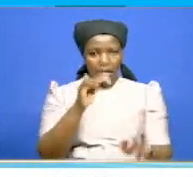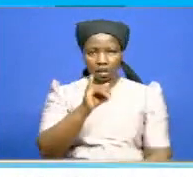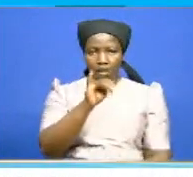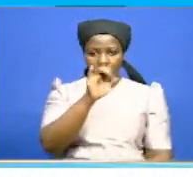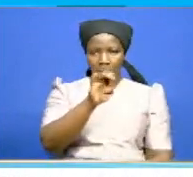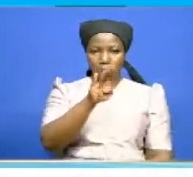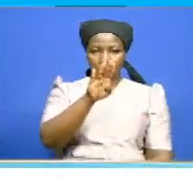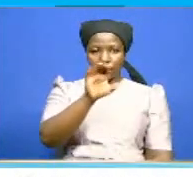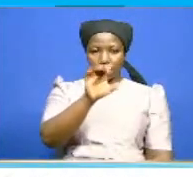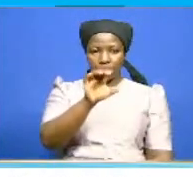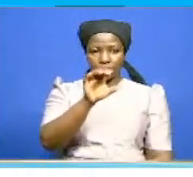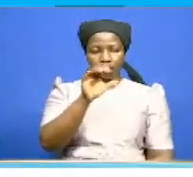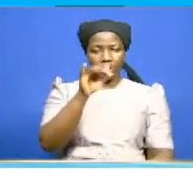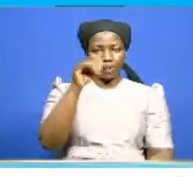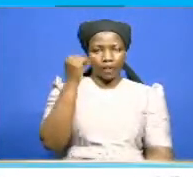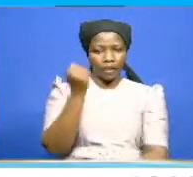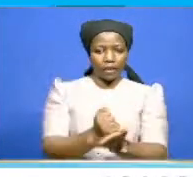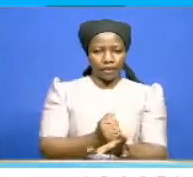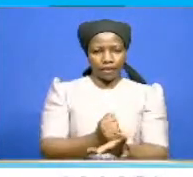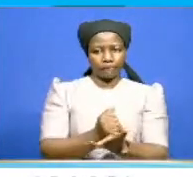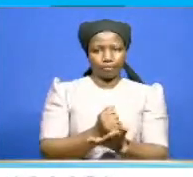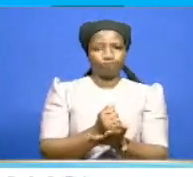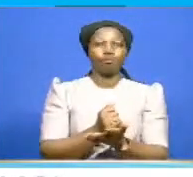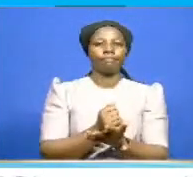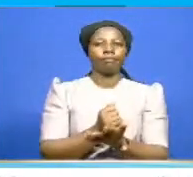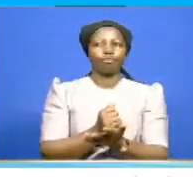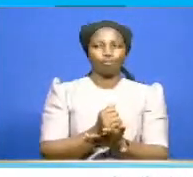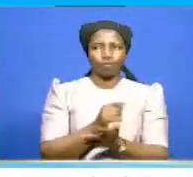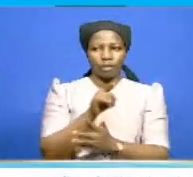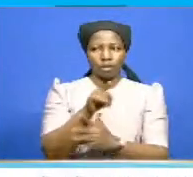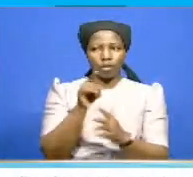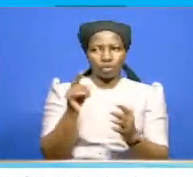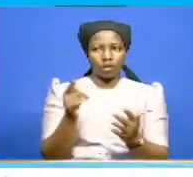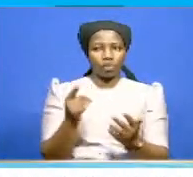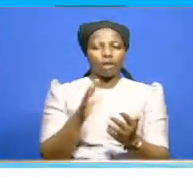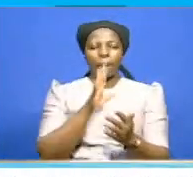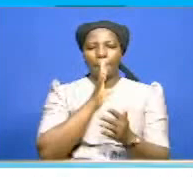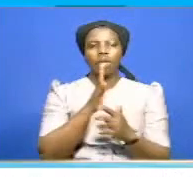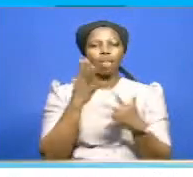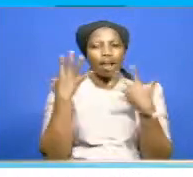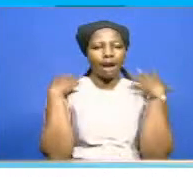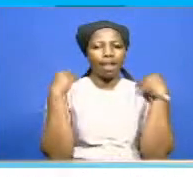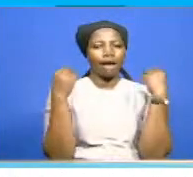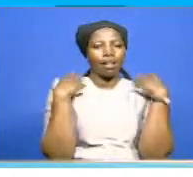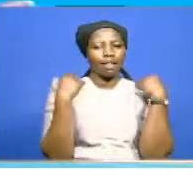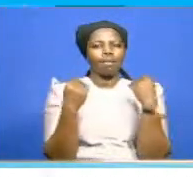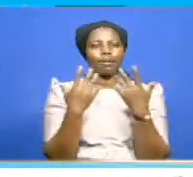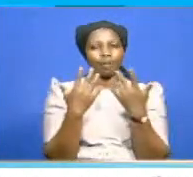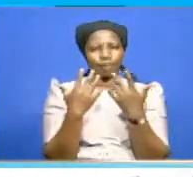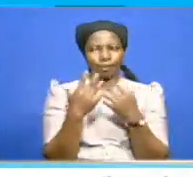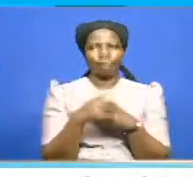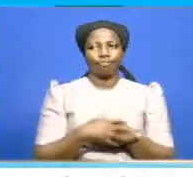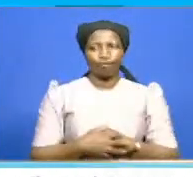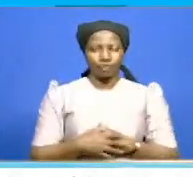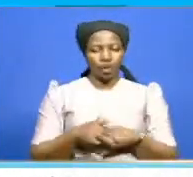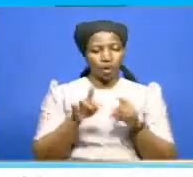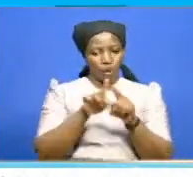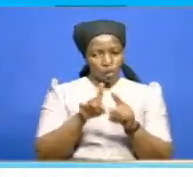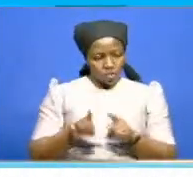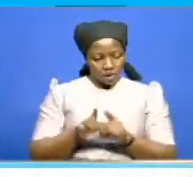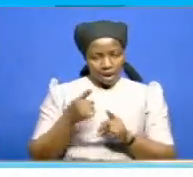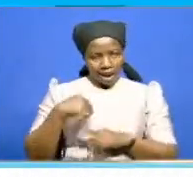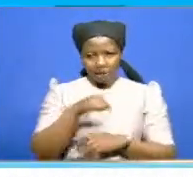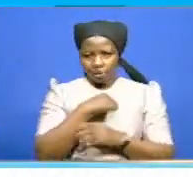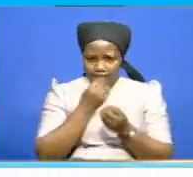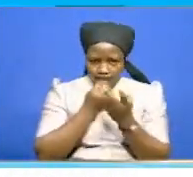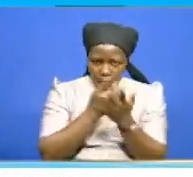IEBC headquarters. It's going to be such an exercise, definitely. And so we also be alerting you on where